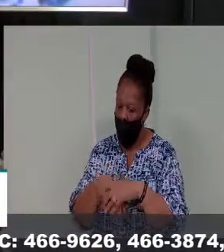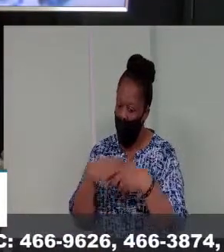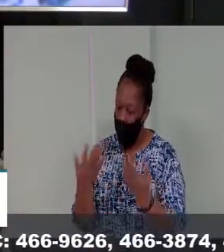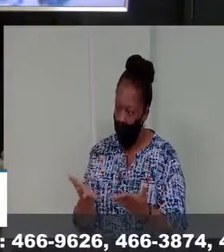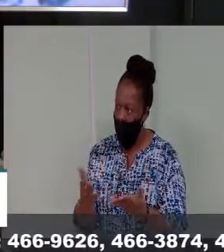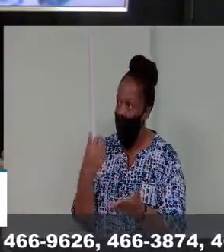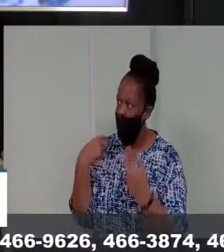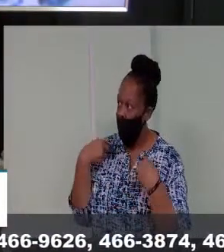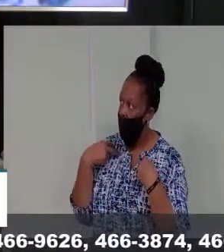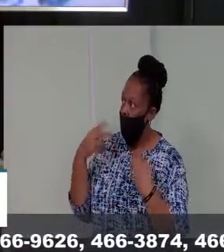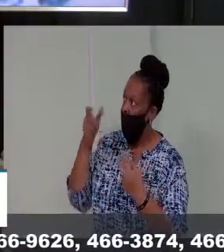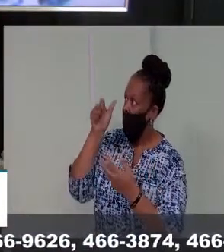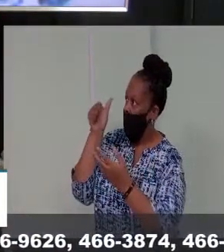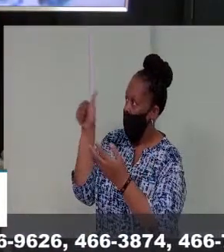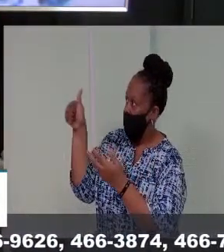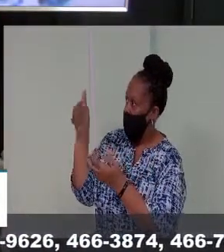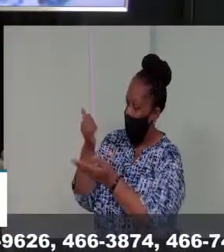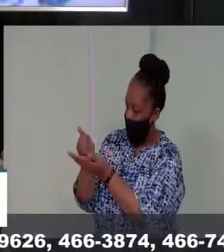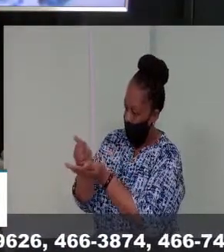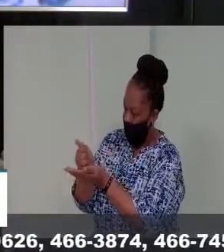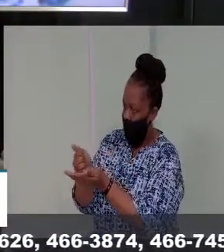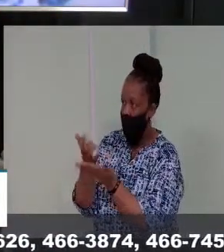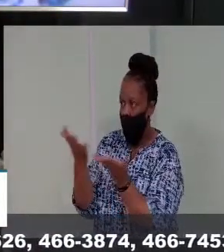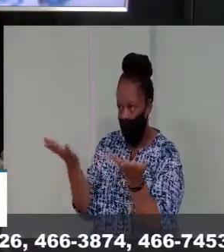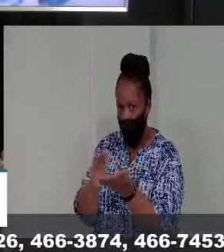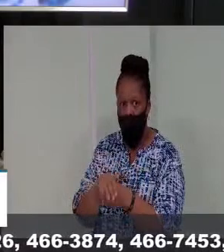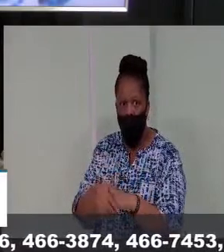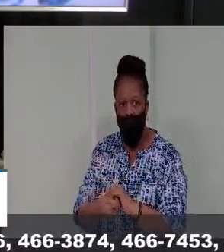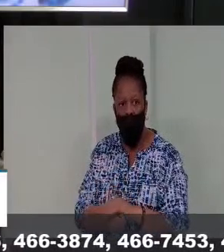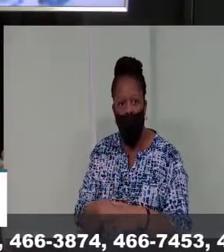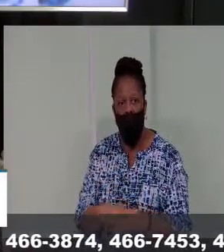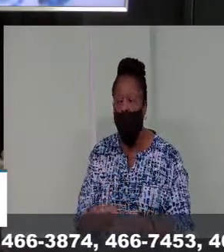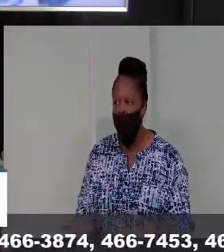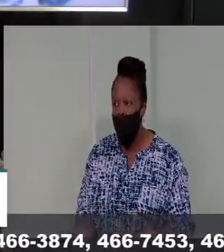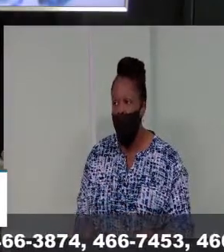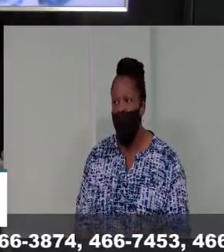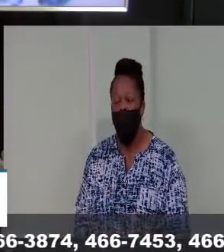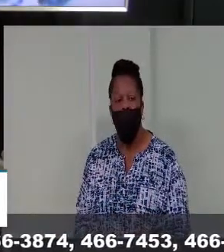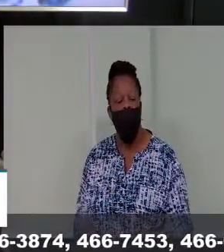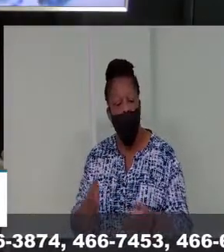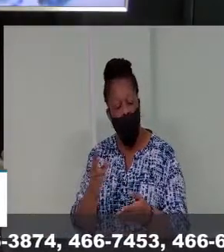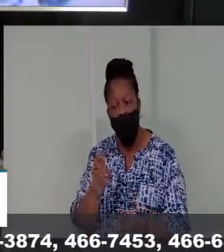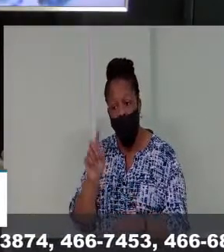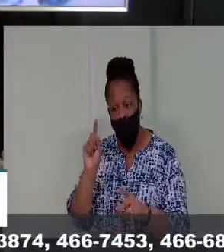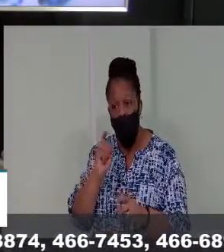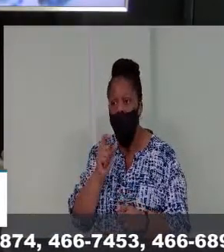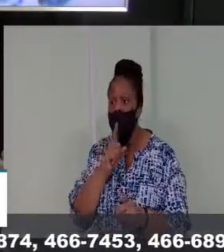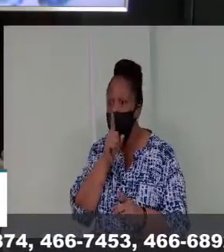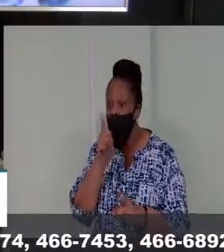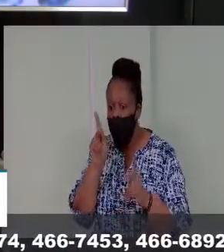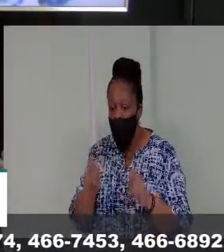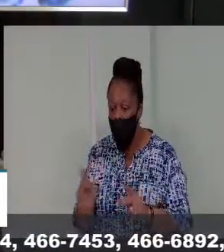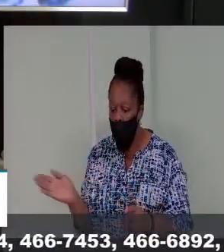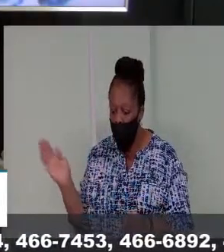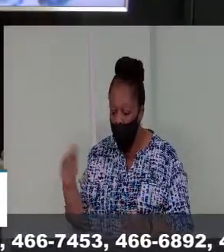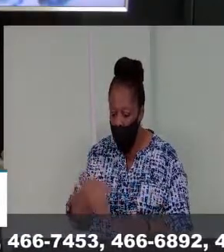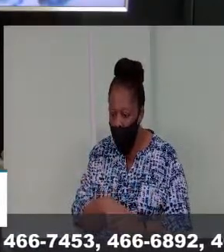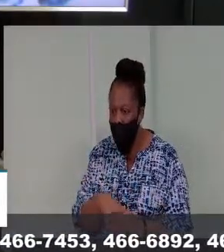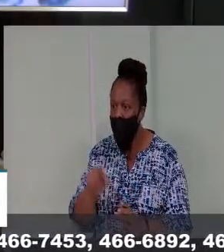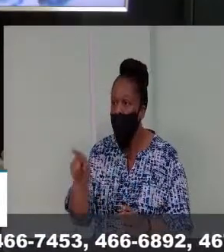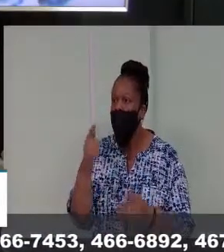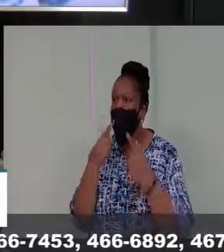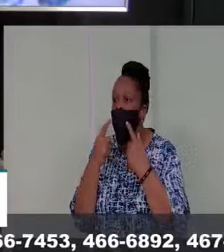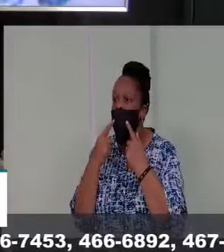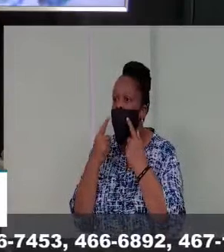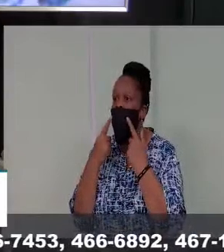cleaning schedules for sanitizations. You're also looking at the wearing of face masks, the markings, the